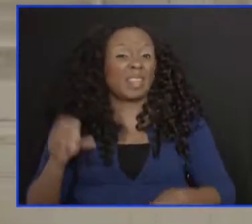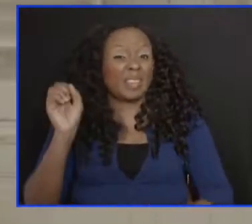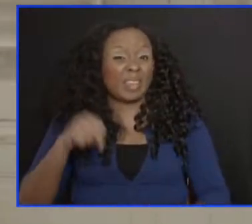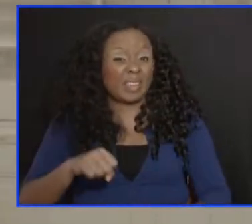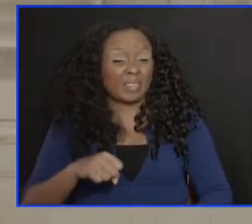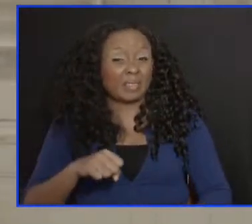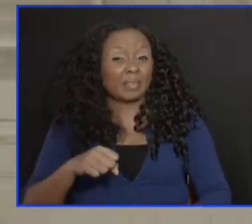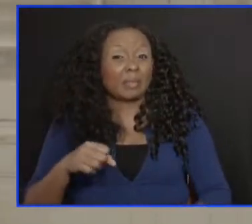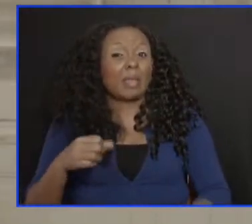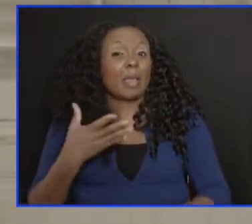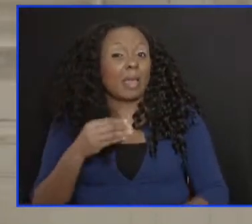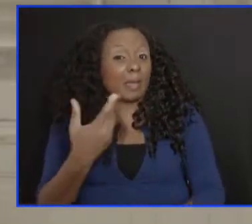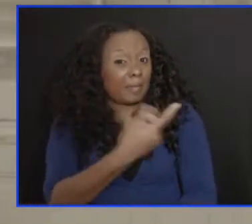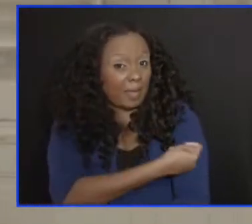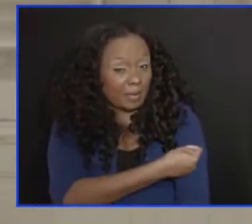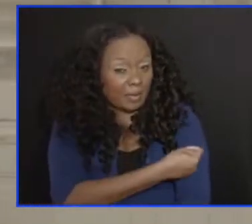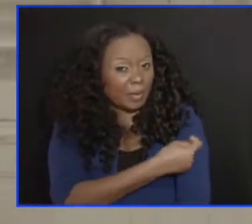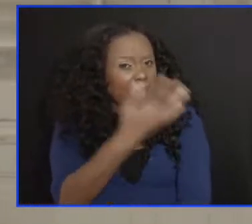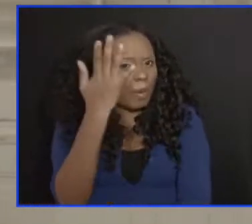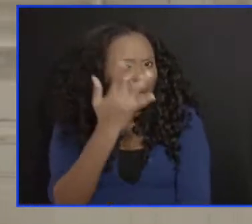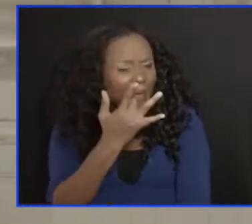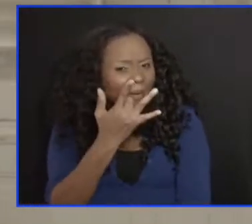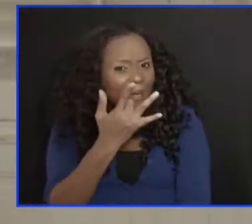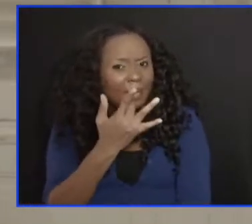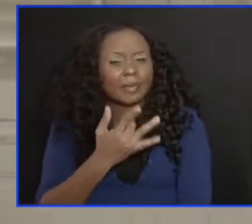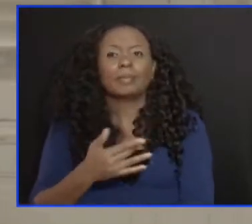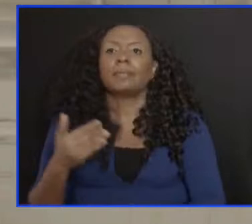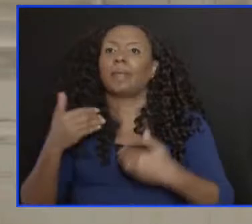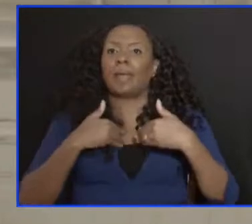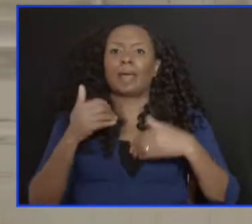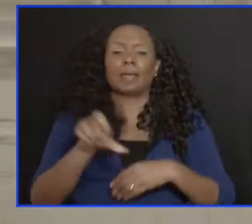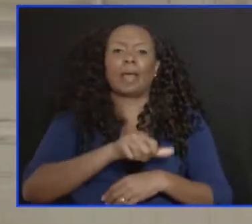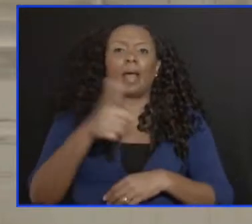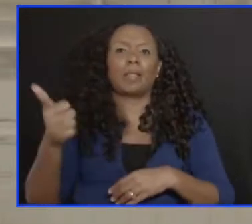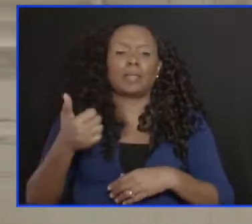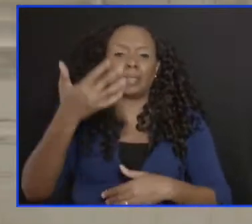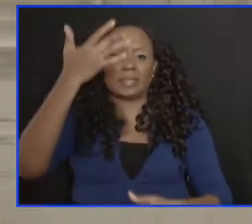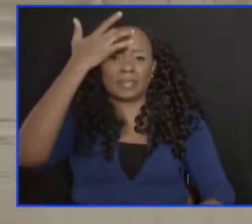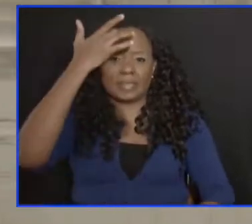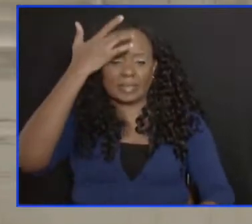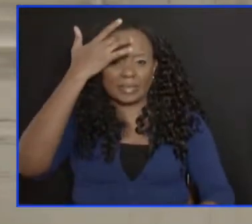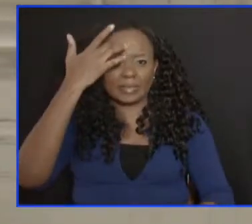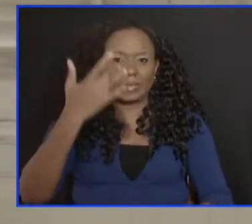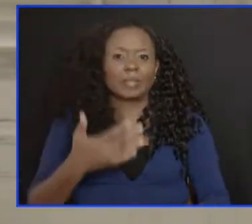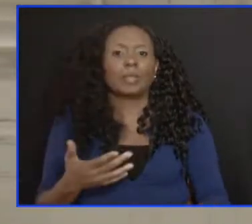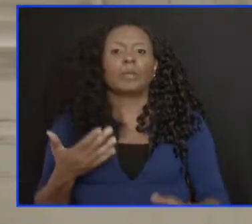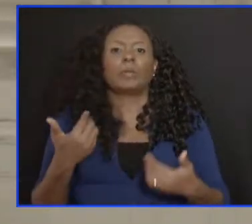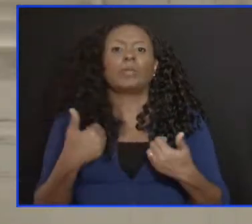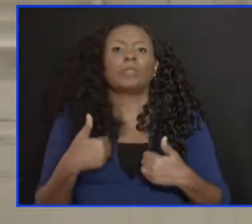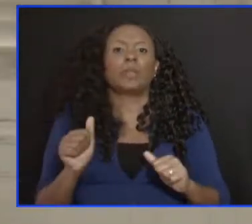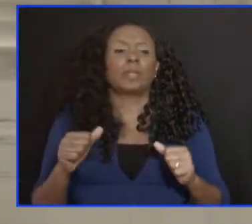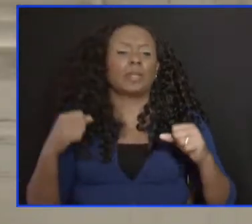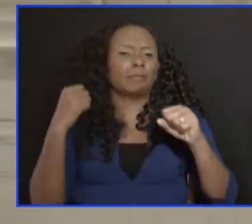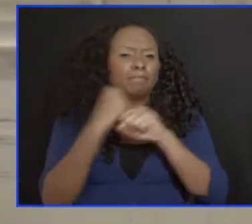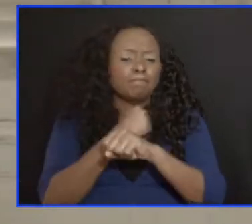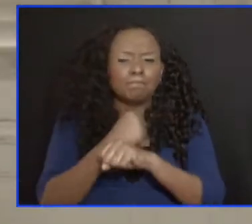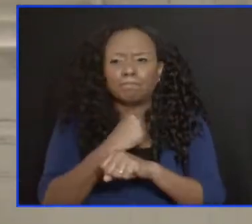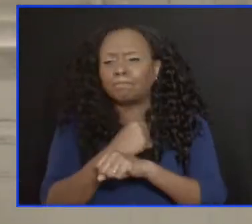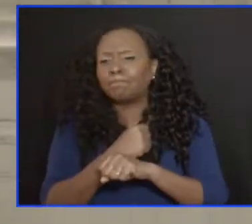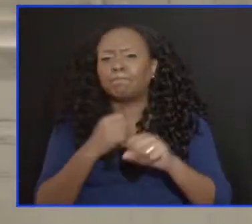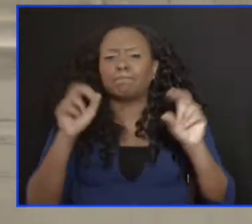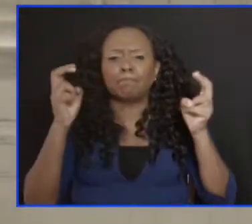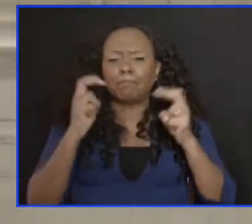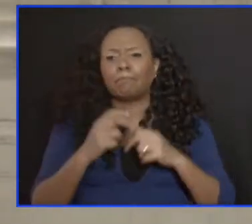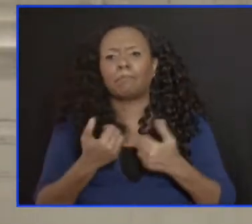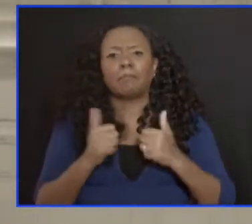a challenge in any country across the globe. We will continue to fight to save every single life and with every strength that we